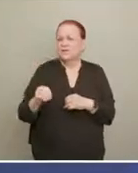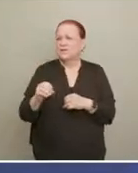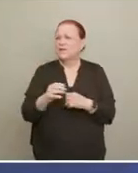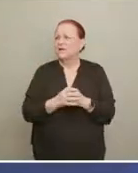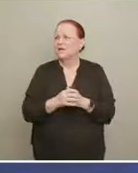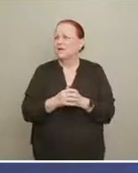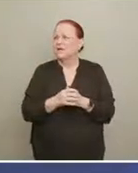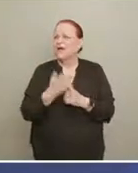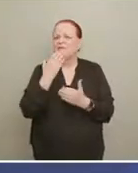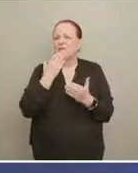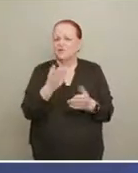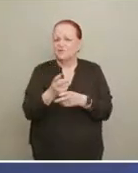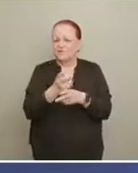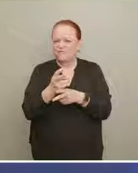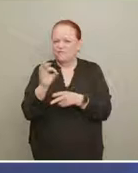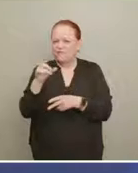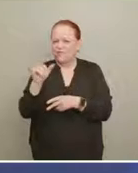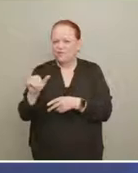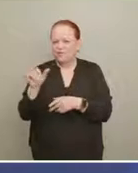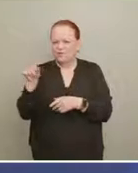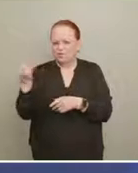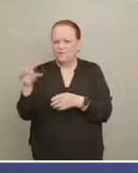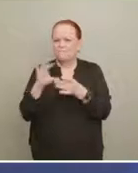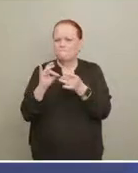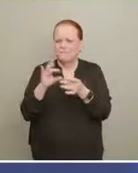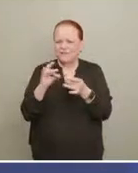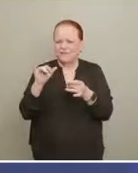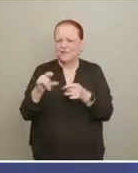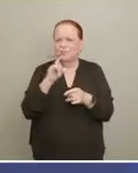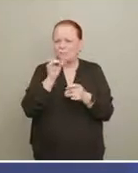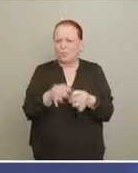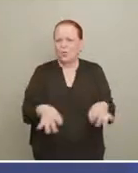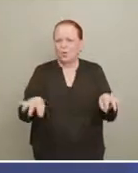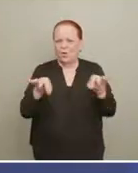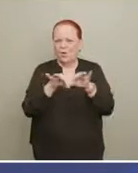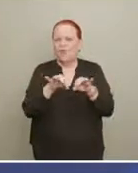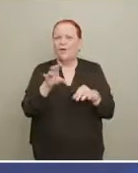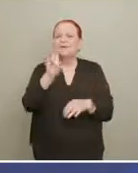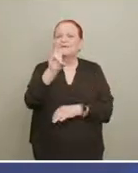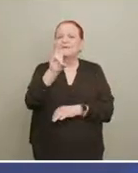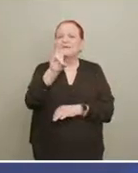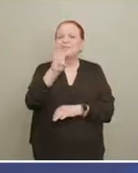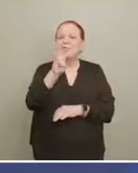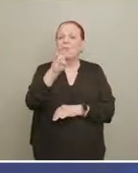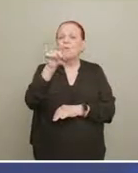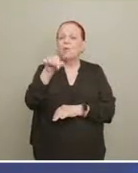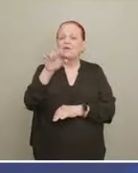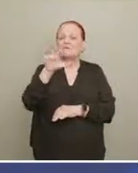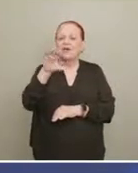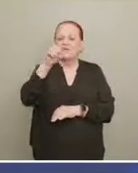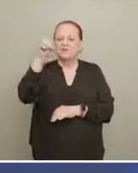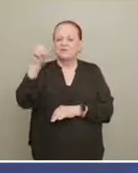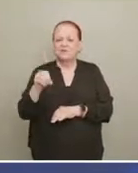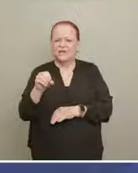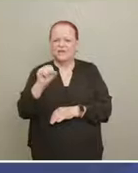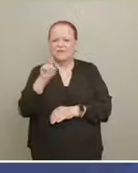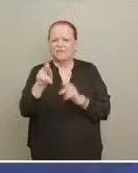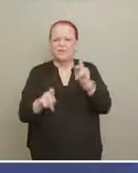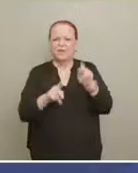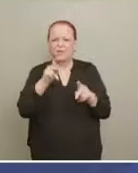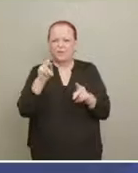you, Supervisor Foley, for mentioning that. That's very important. We now have achieved 74.5%